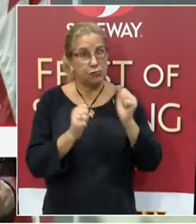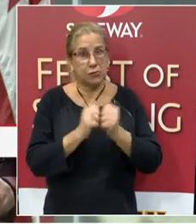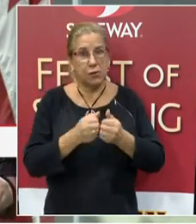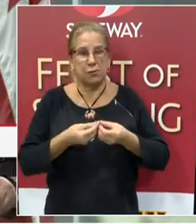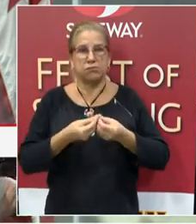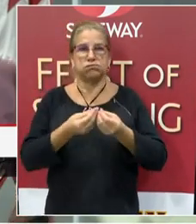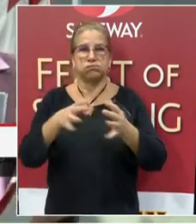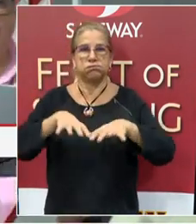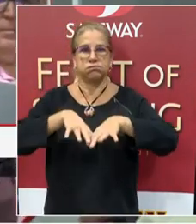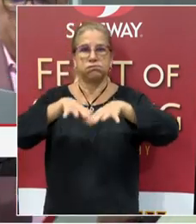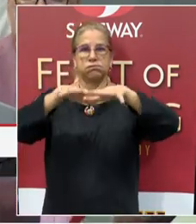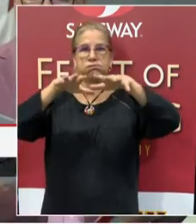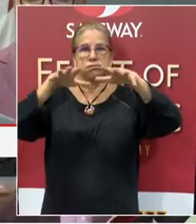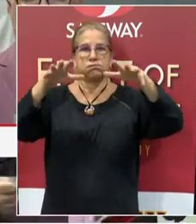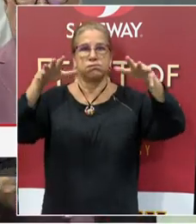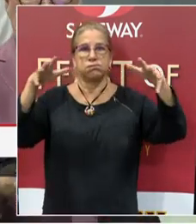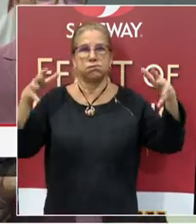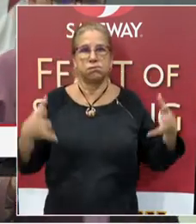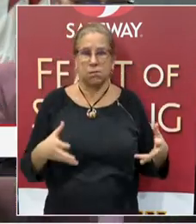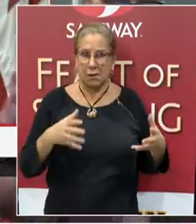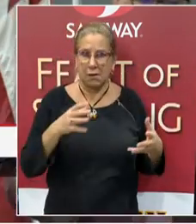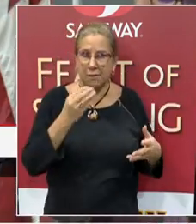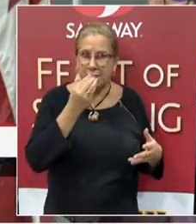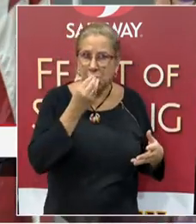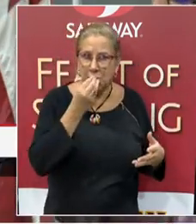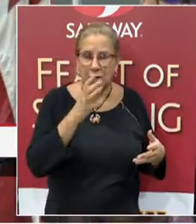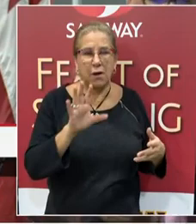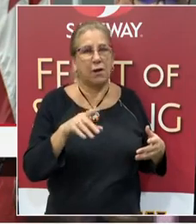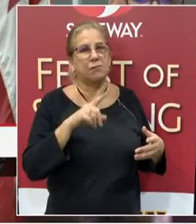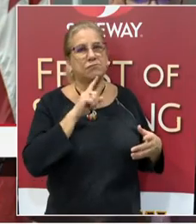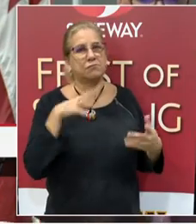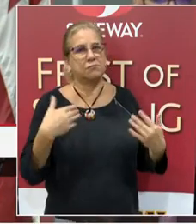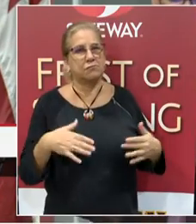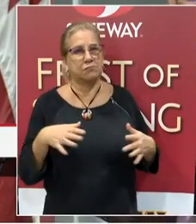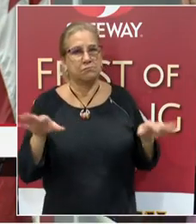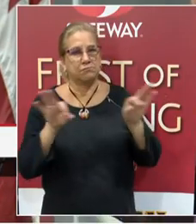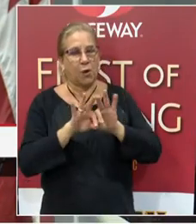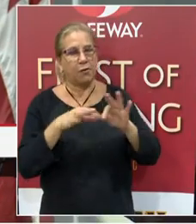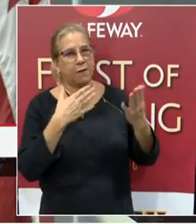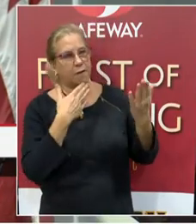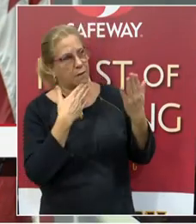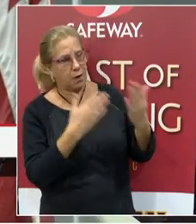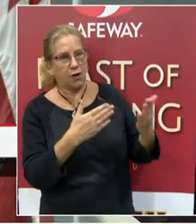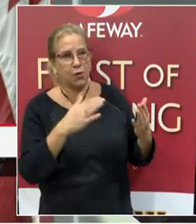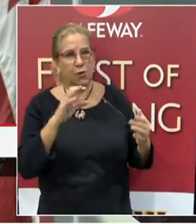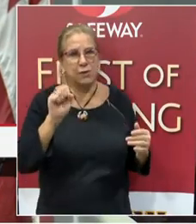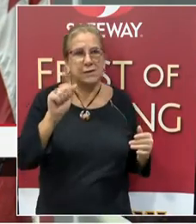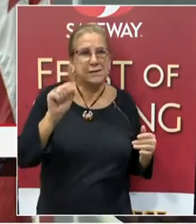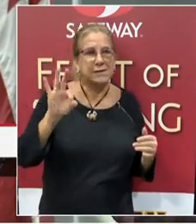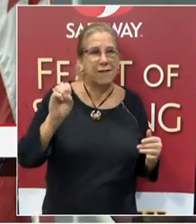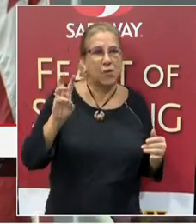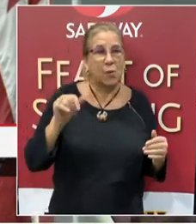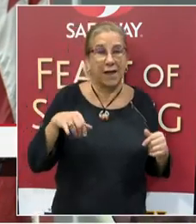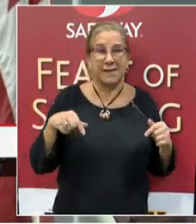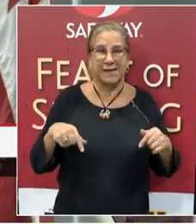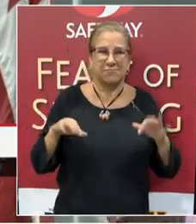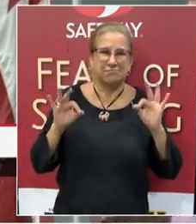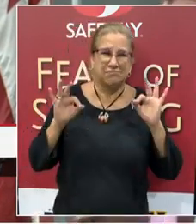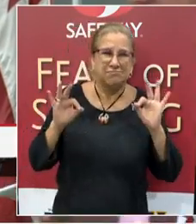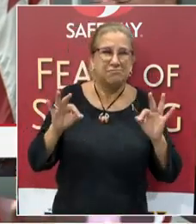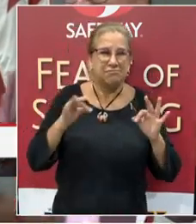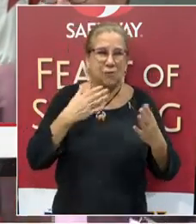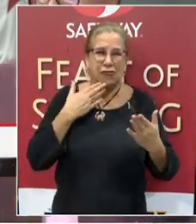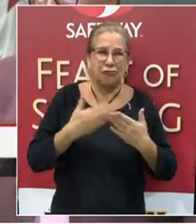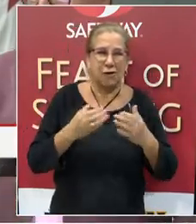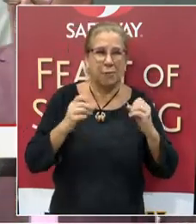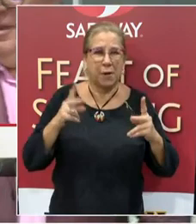much. And this is a great opportunity for us all to be with each other's fellowship around the table for Thanksgiving. Thank you so much. Thank